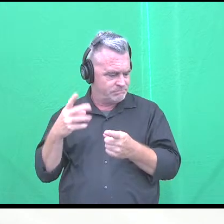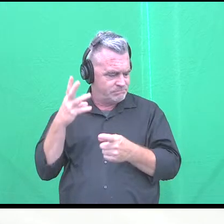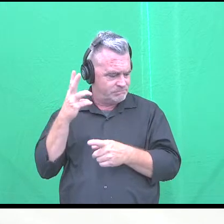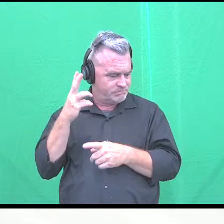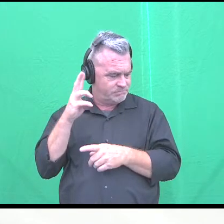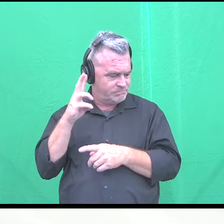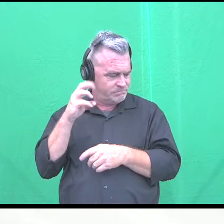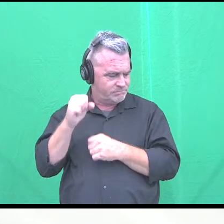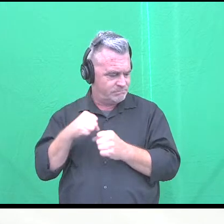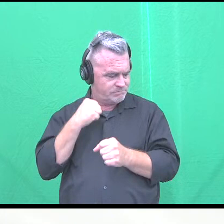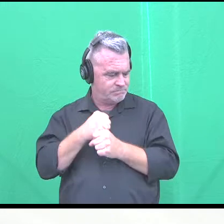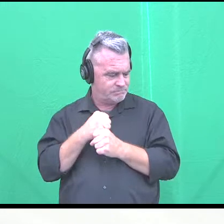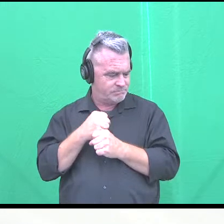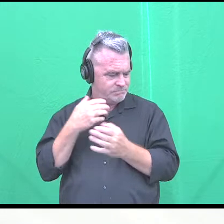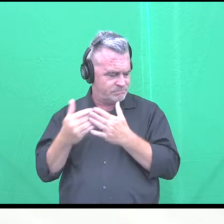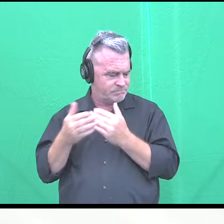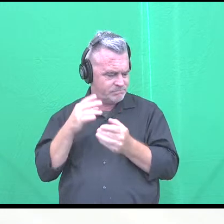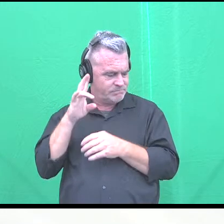maybe it's been 7.